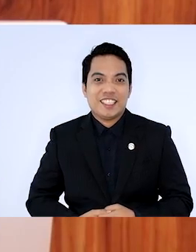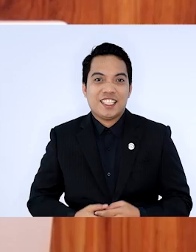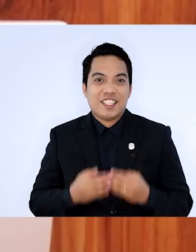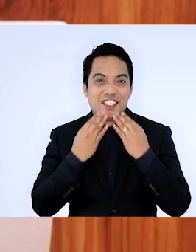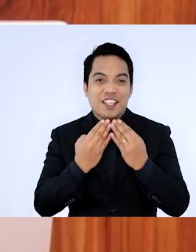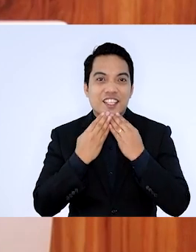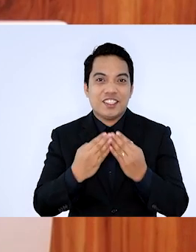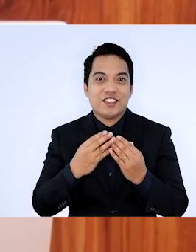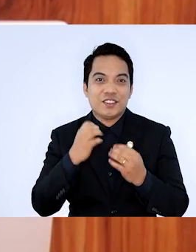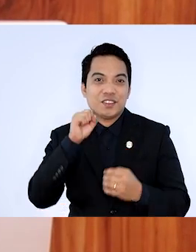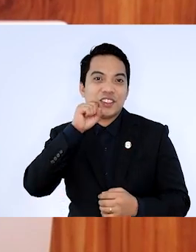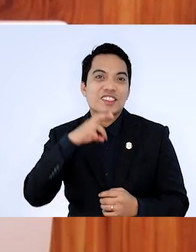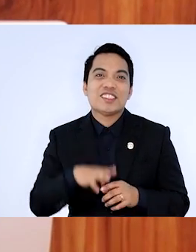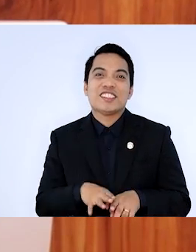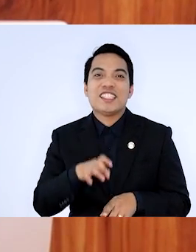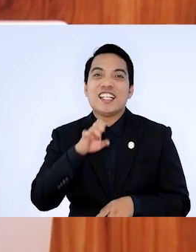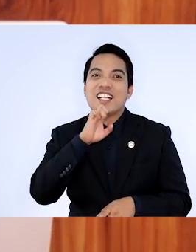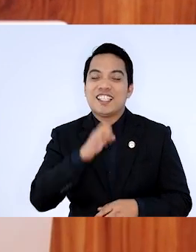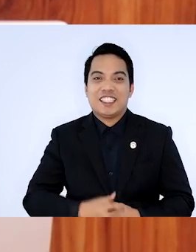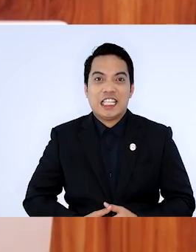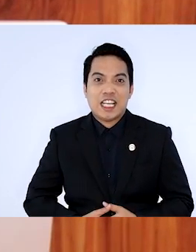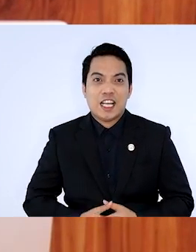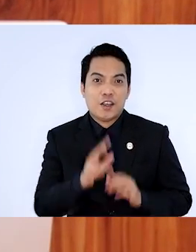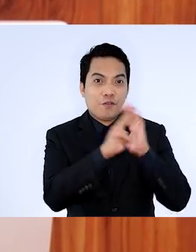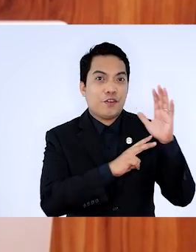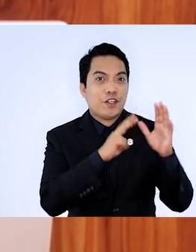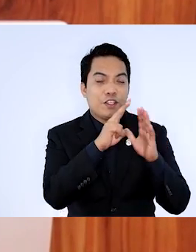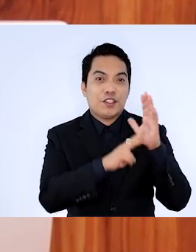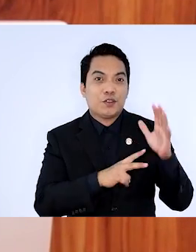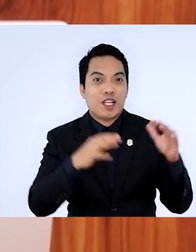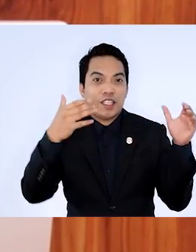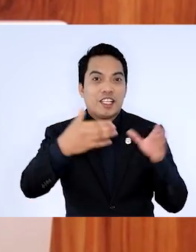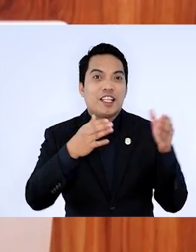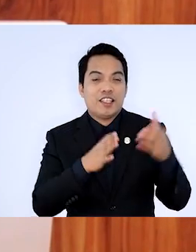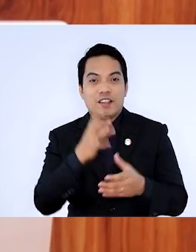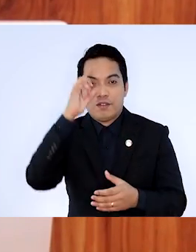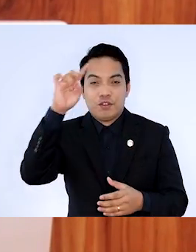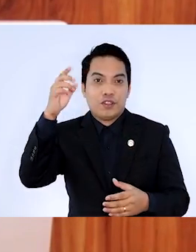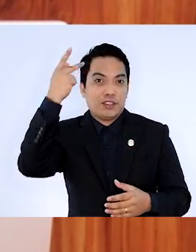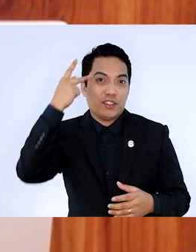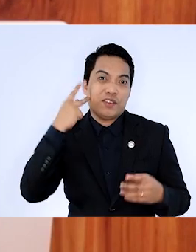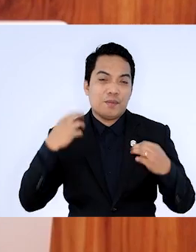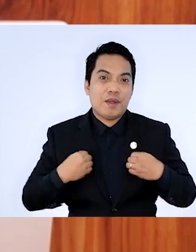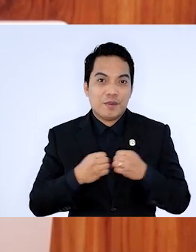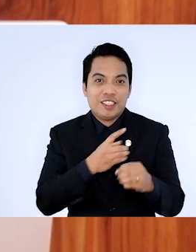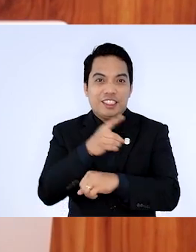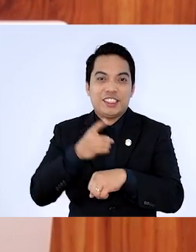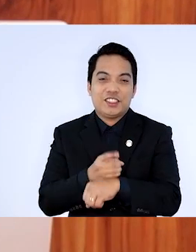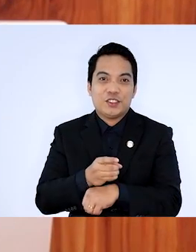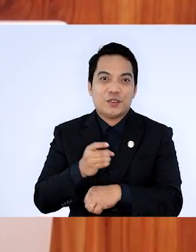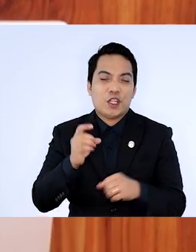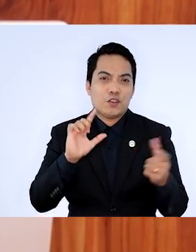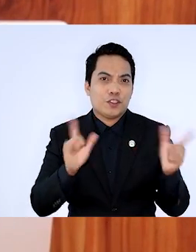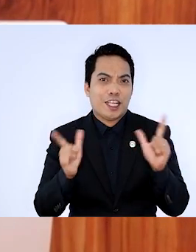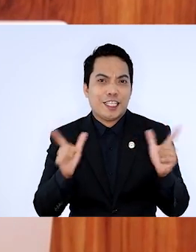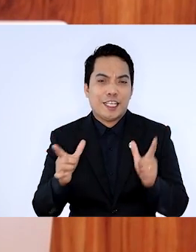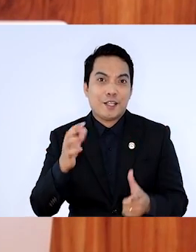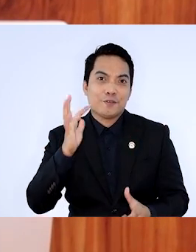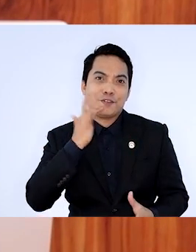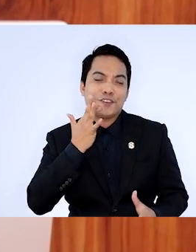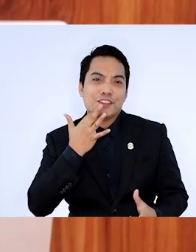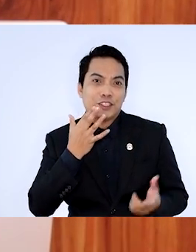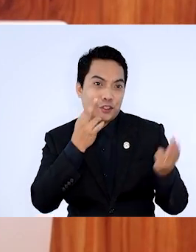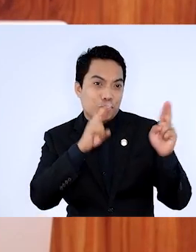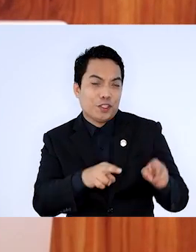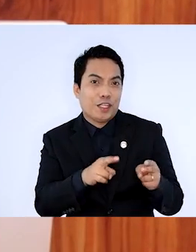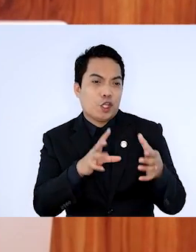Thank you, Sister Ella. A virtual socializing for the Kadiwa members in the district of Calgary and Macau was held to